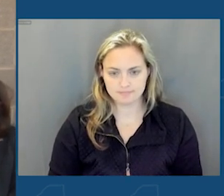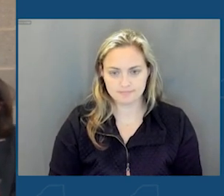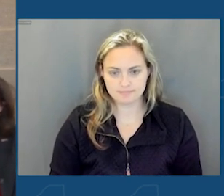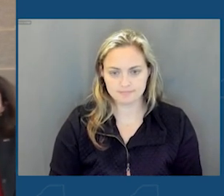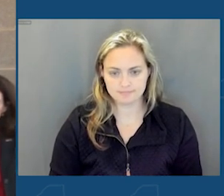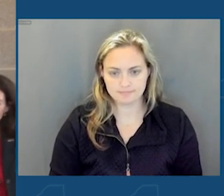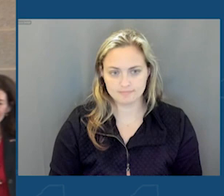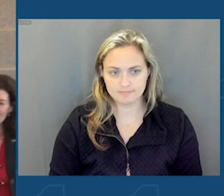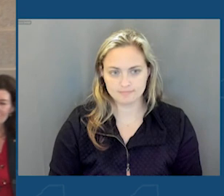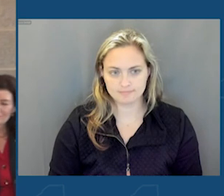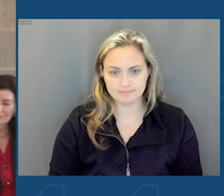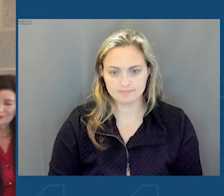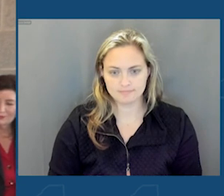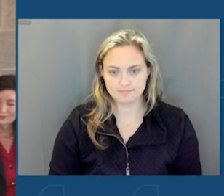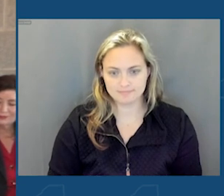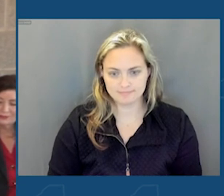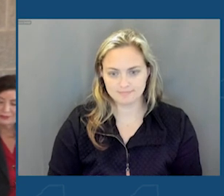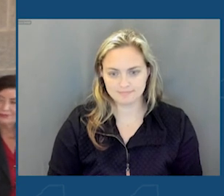Hard to follow that, right?